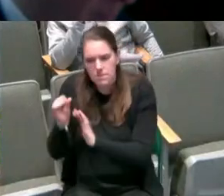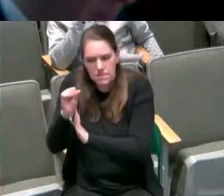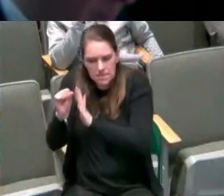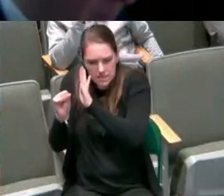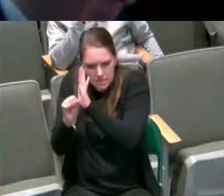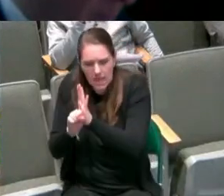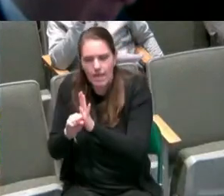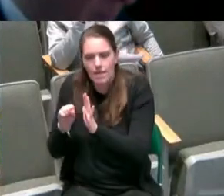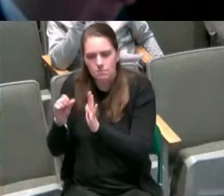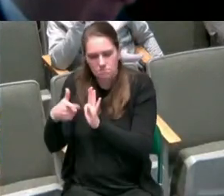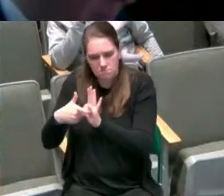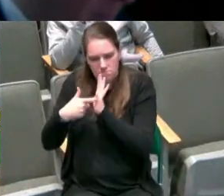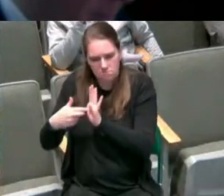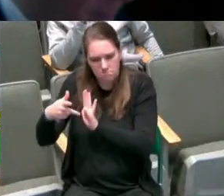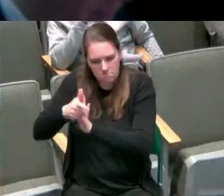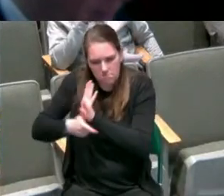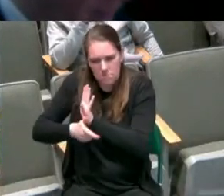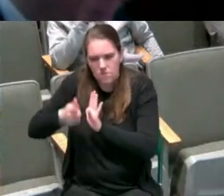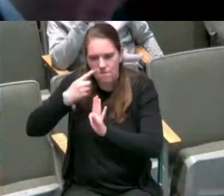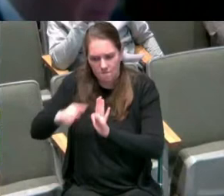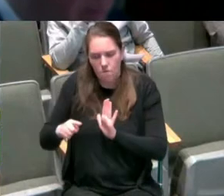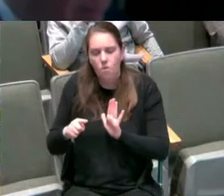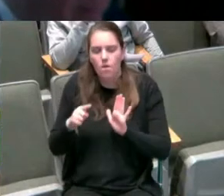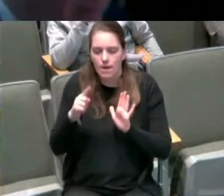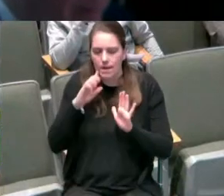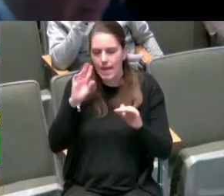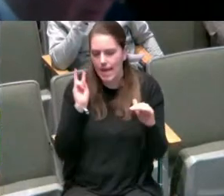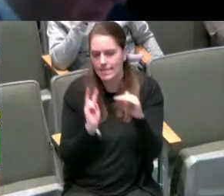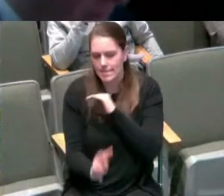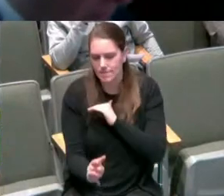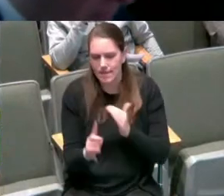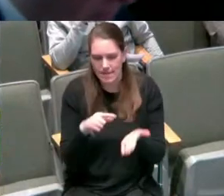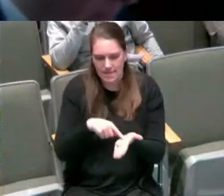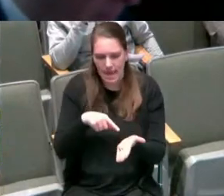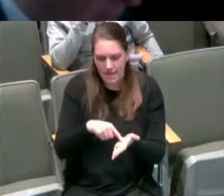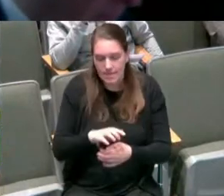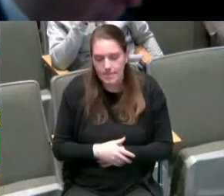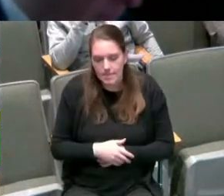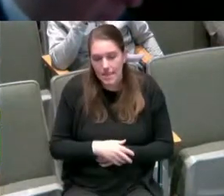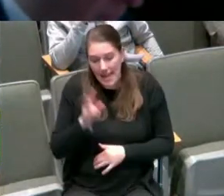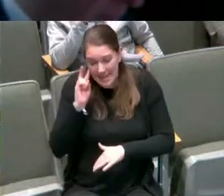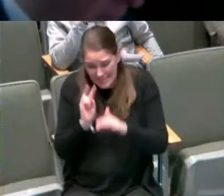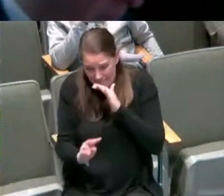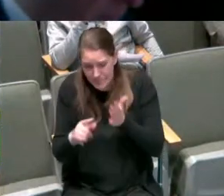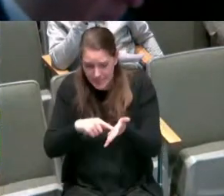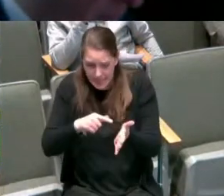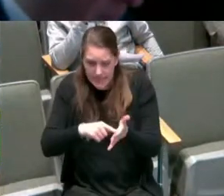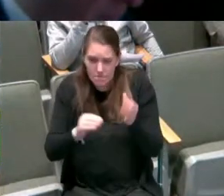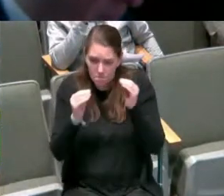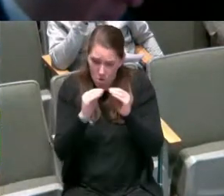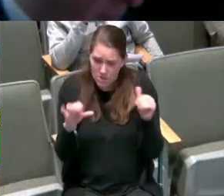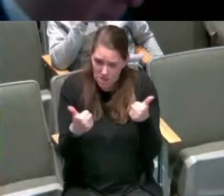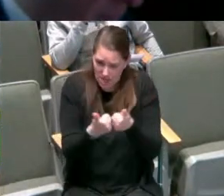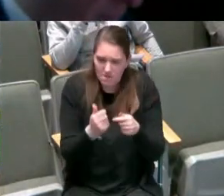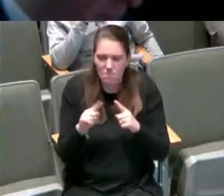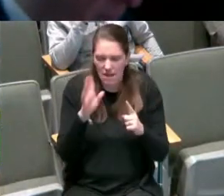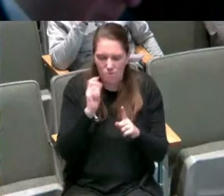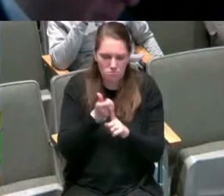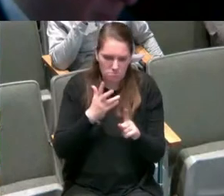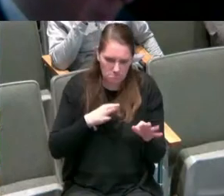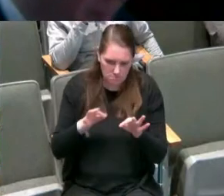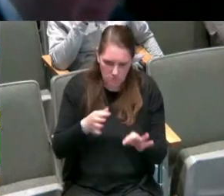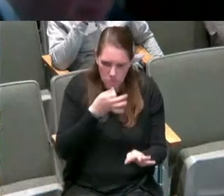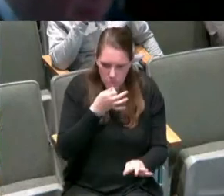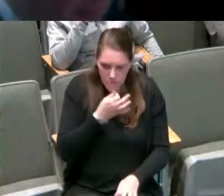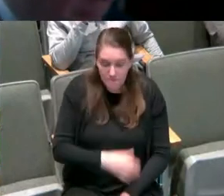Municipal debt anticipated debt is a more challenging issue which I'll cover shortly the town is making expected